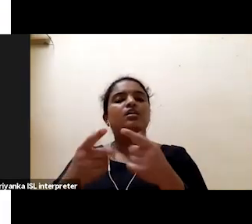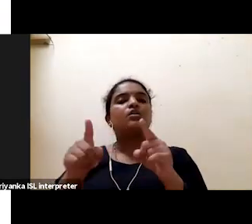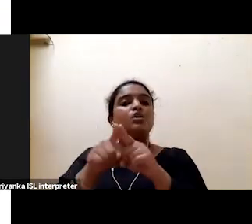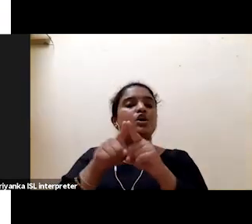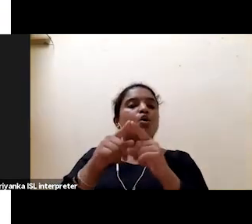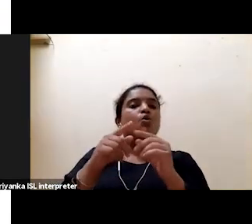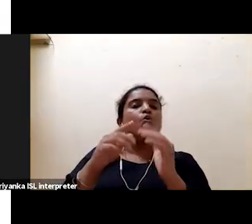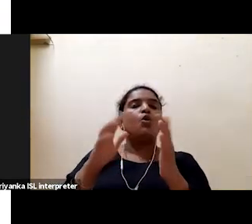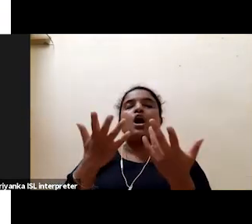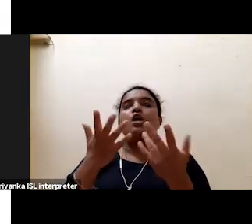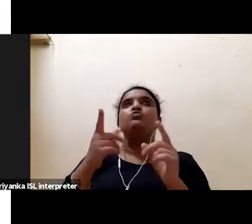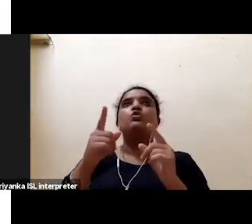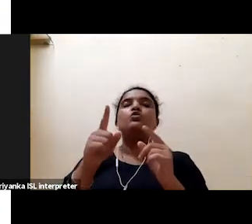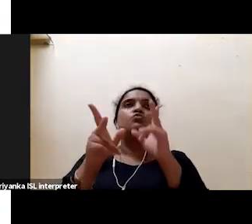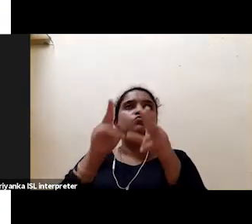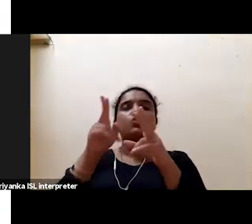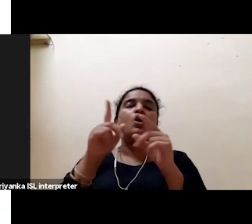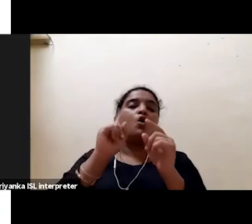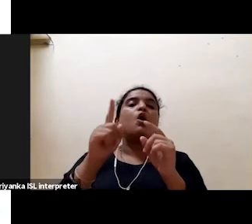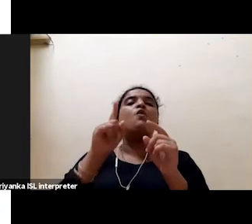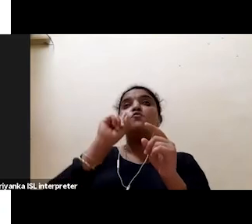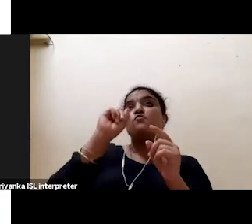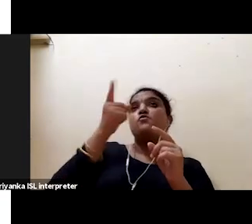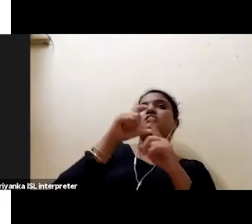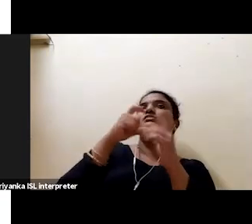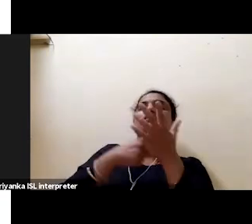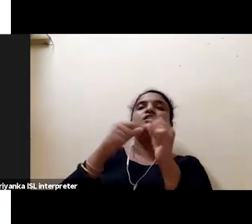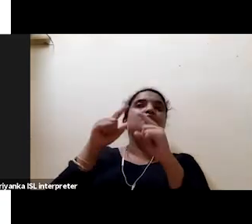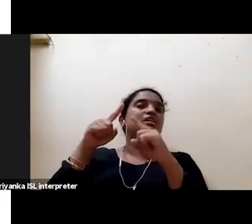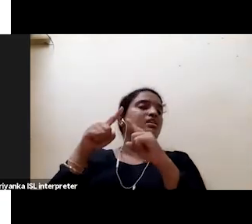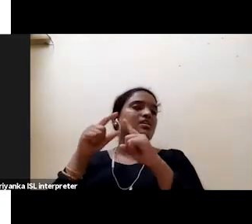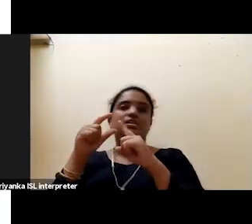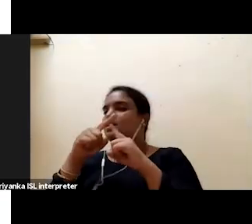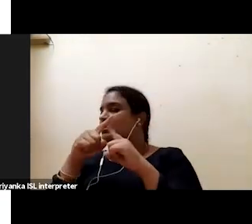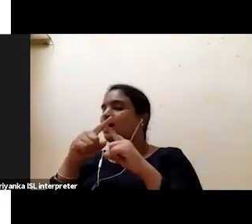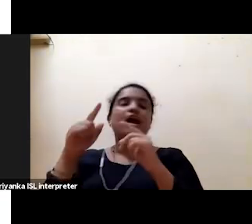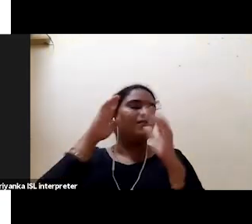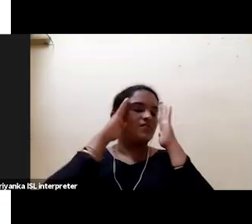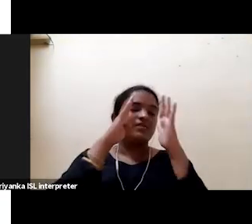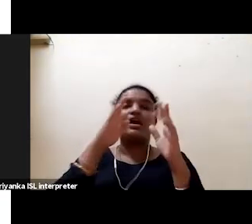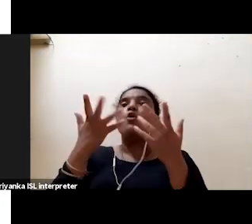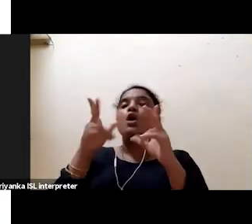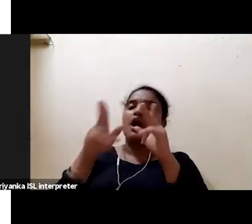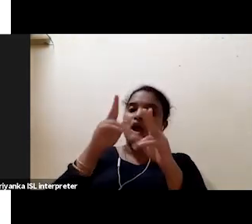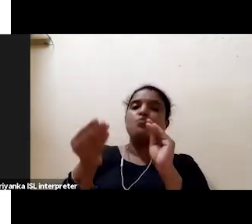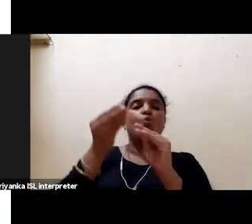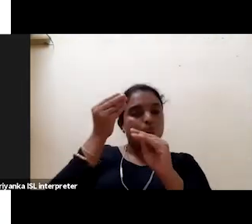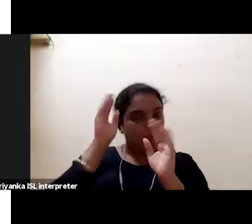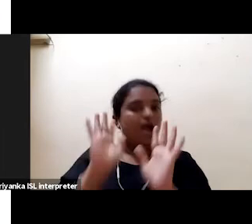of time on editing. So don't worry about your first draft. Okay. Um, so the first thing here, let me just,